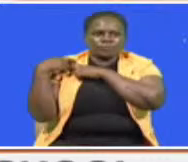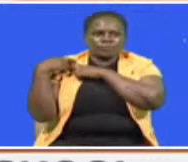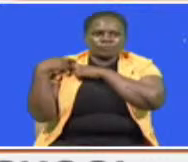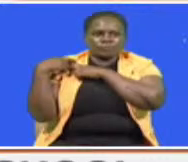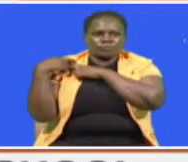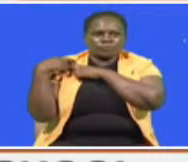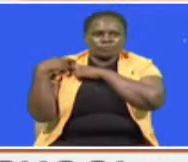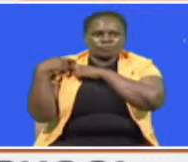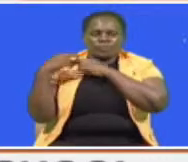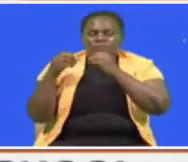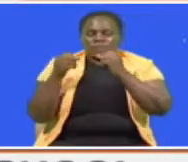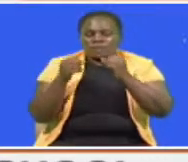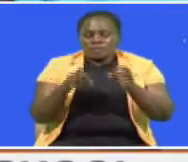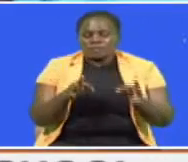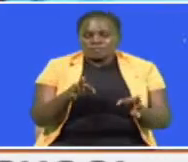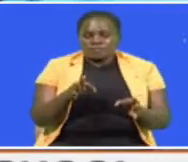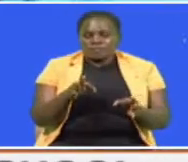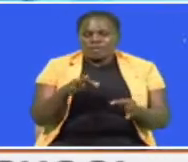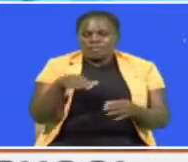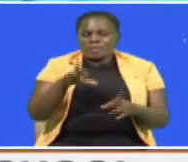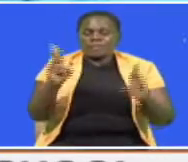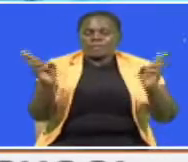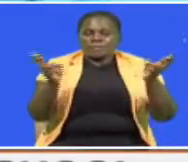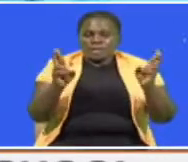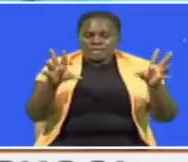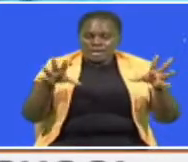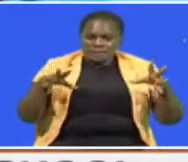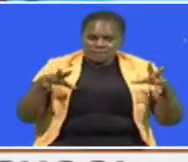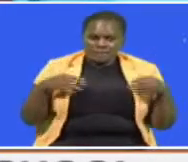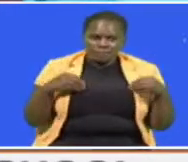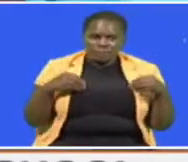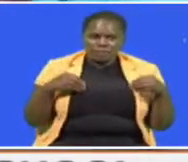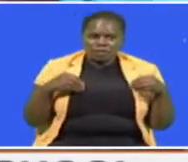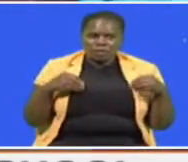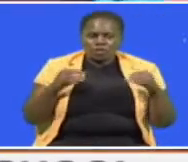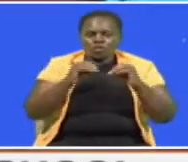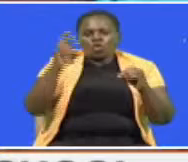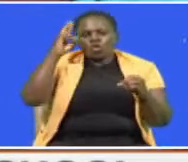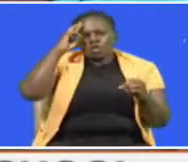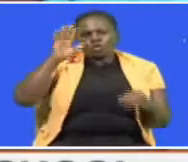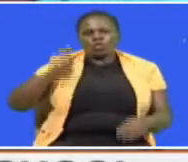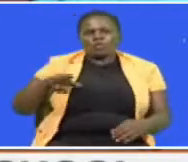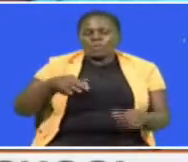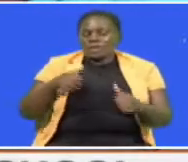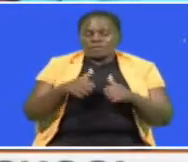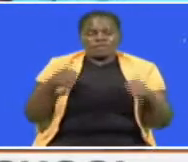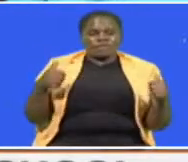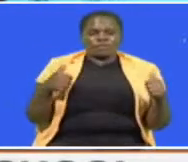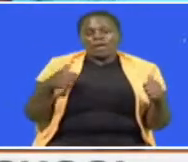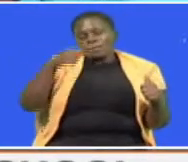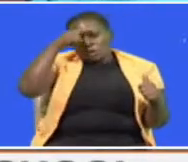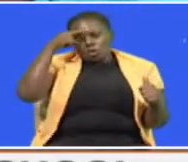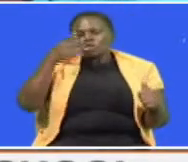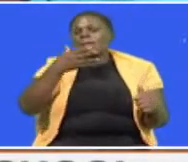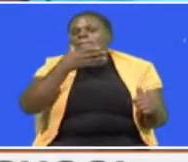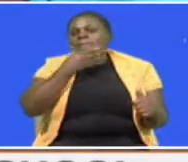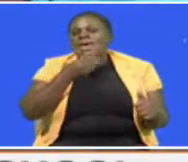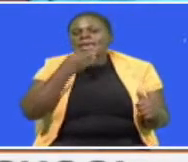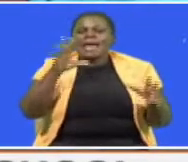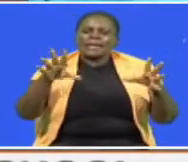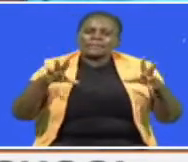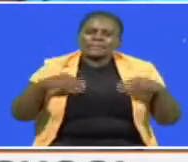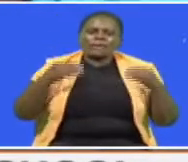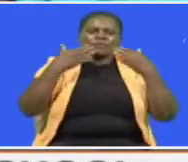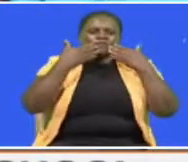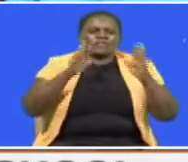If they are ready, wenyewe wamekubali. So there is no reason wamama wanakata, because they